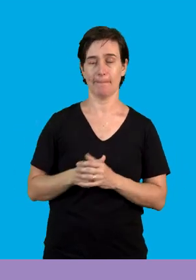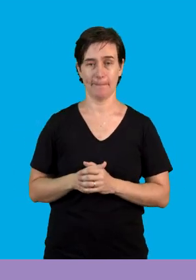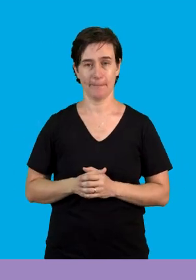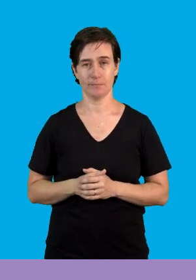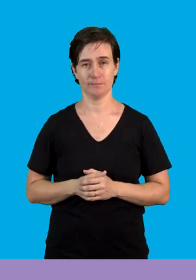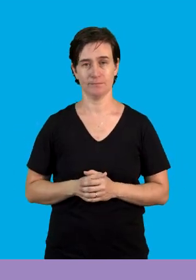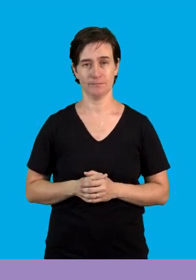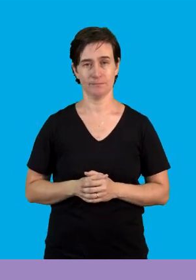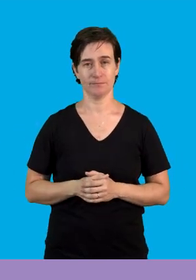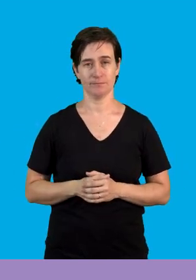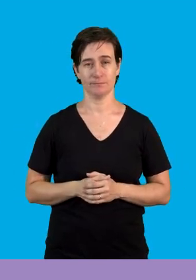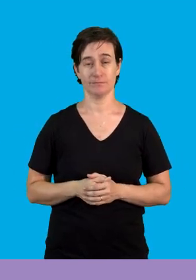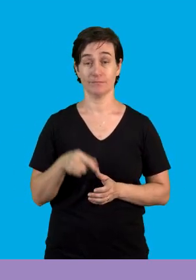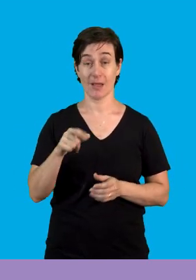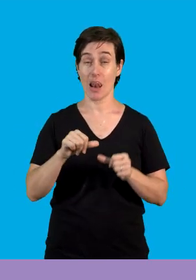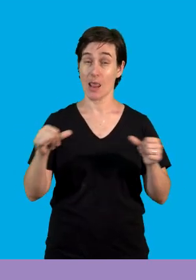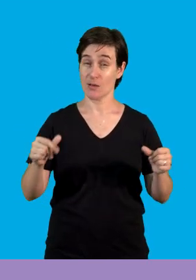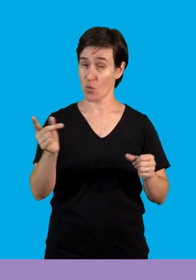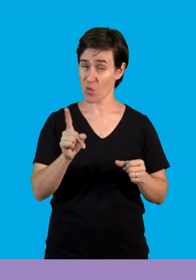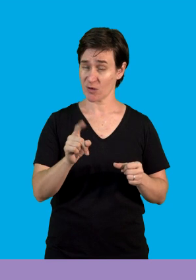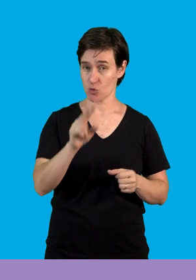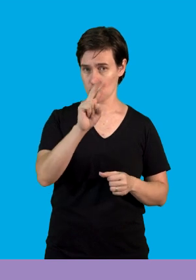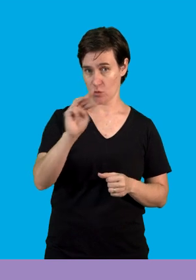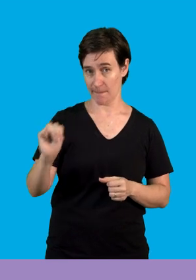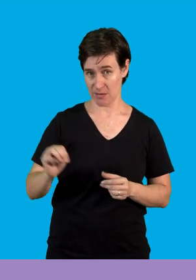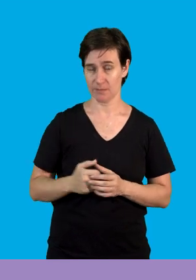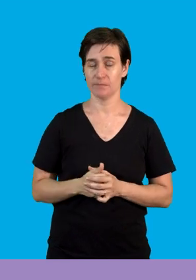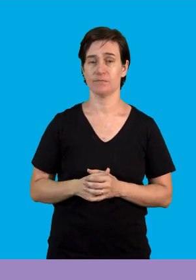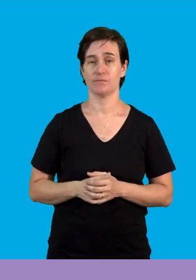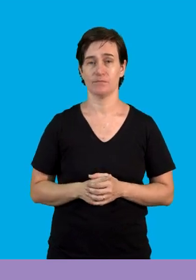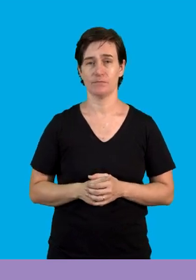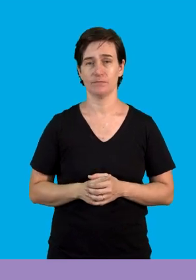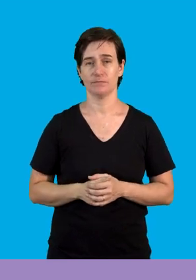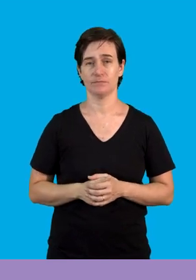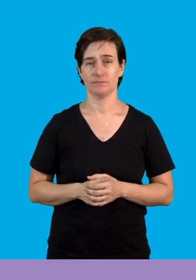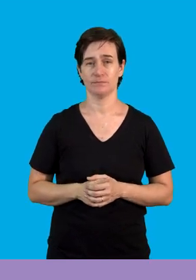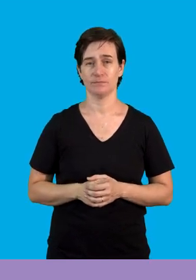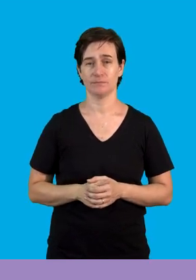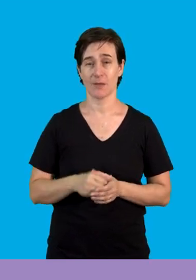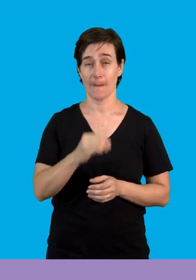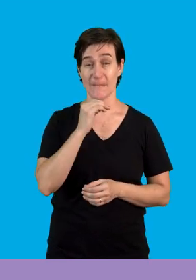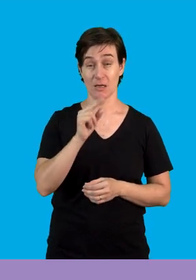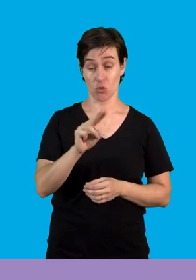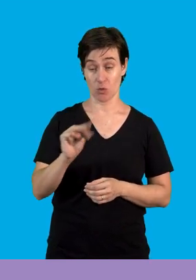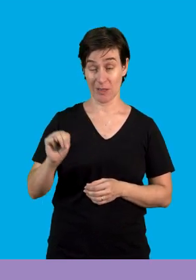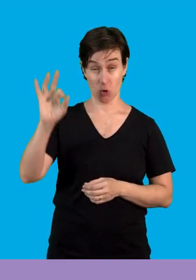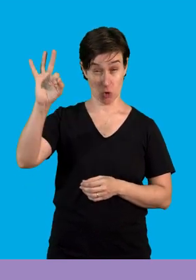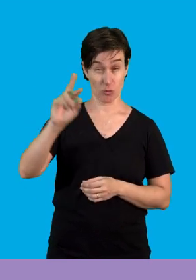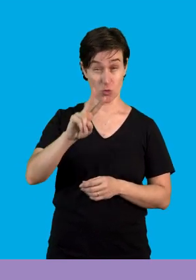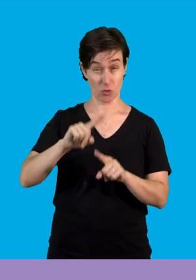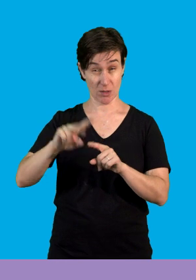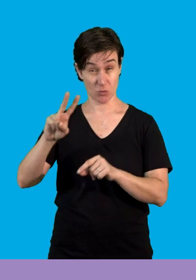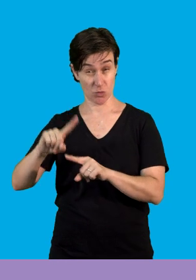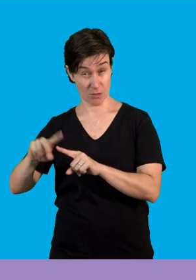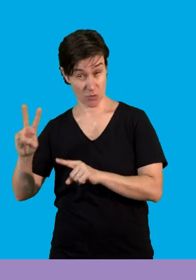cubed. In this case, the length here is 2 meters. So 2 meters cubed will give us